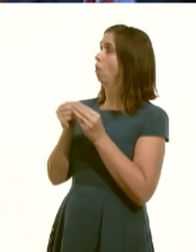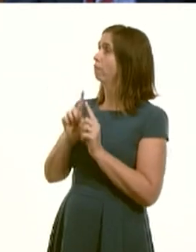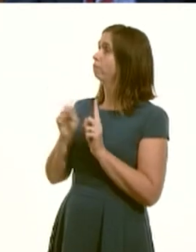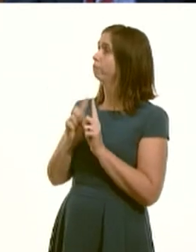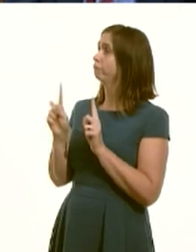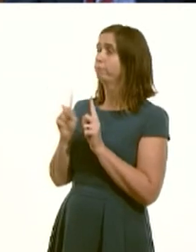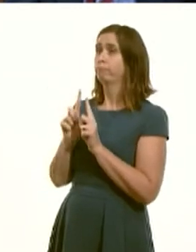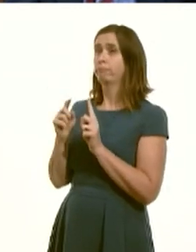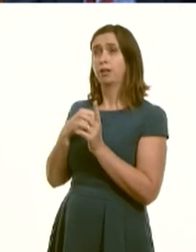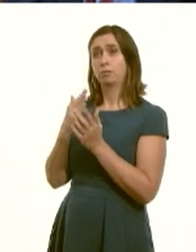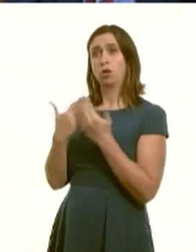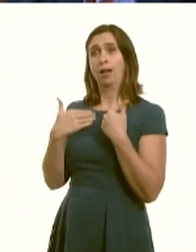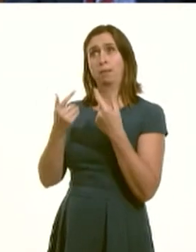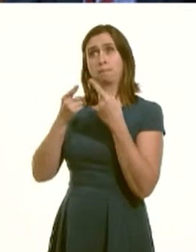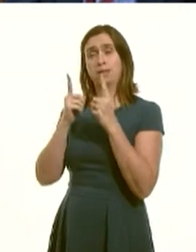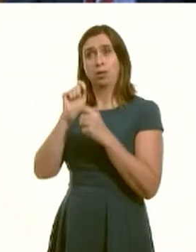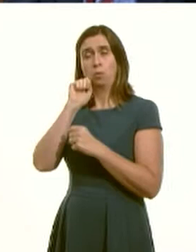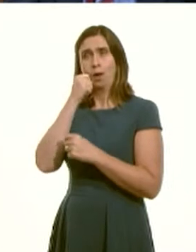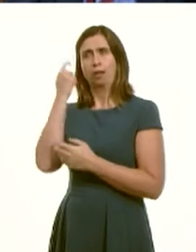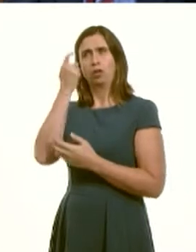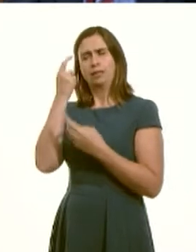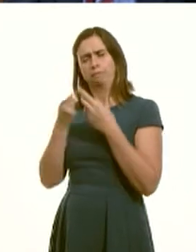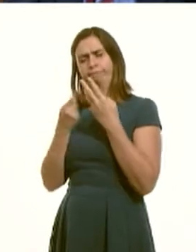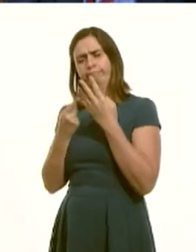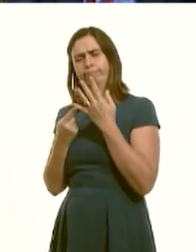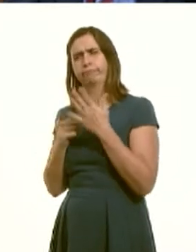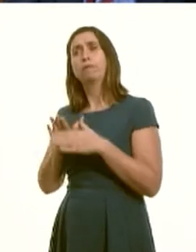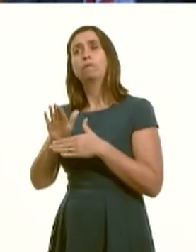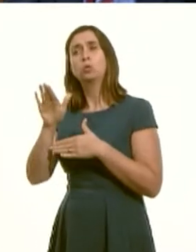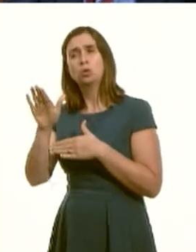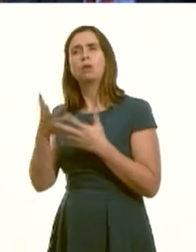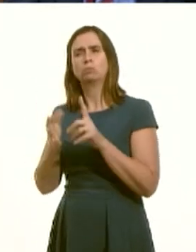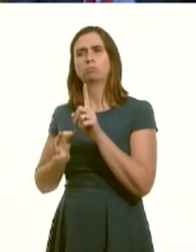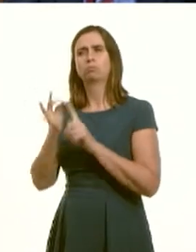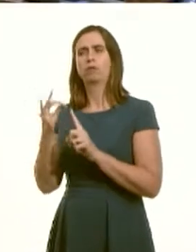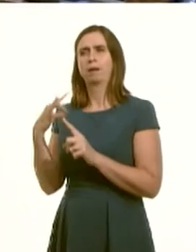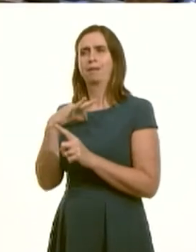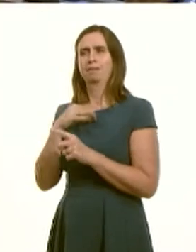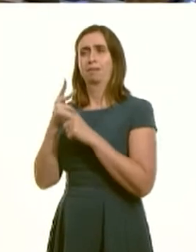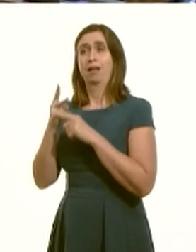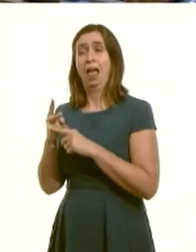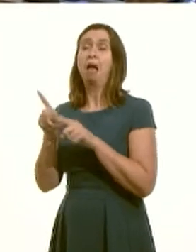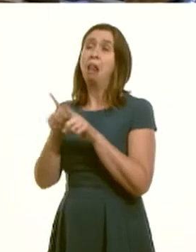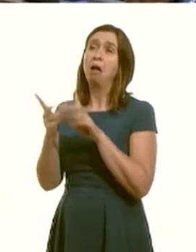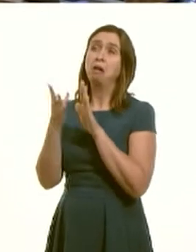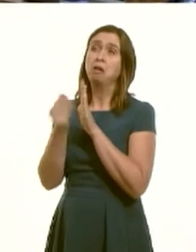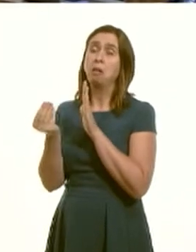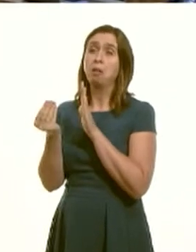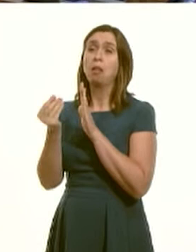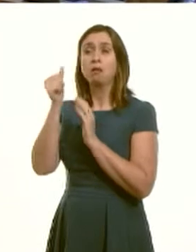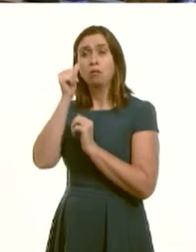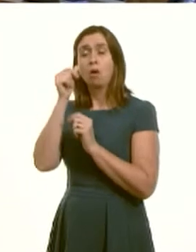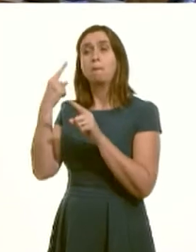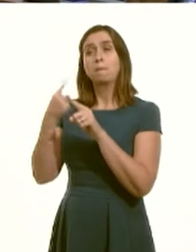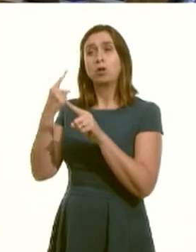Minister will give consideration to what else needs to be done in the future in order to improve their medical care, such as, for example, what we're doing with the